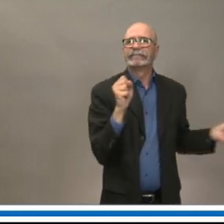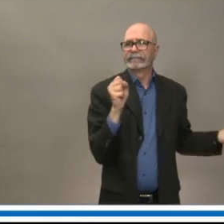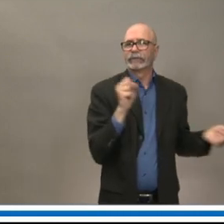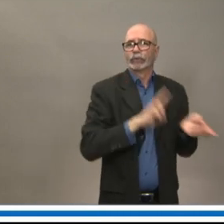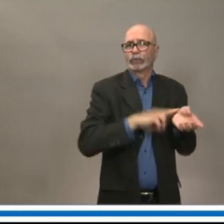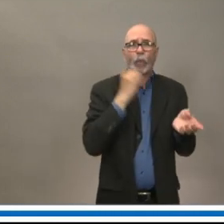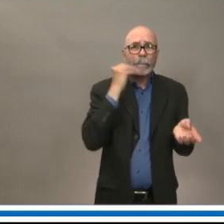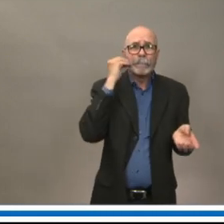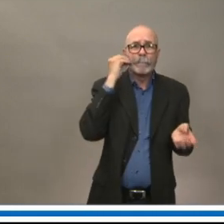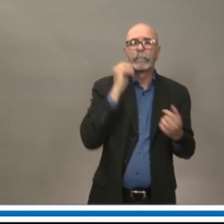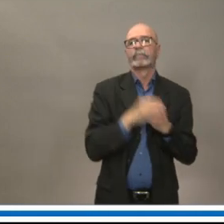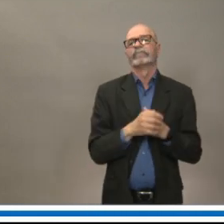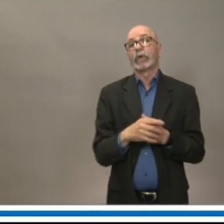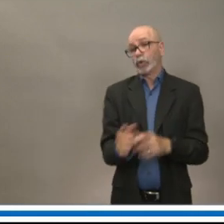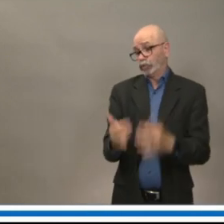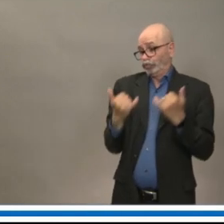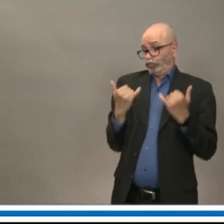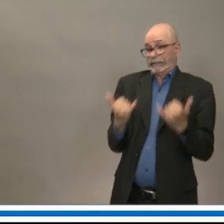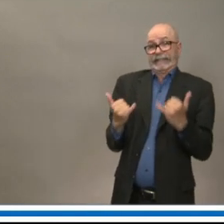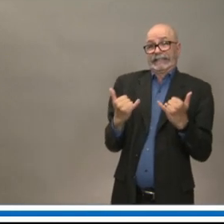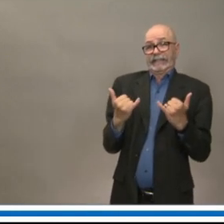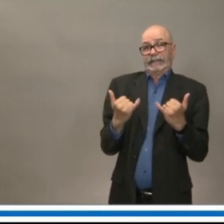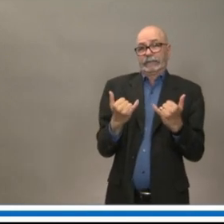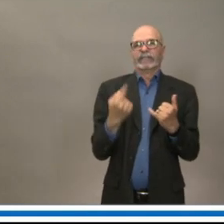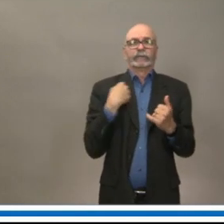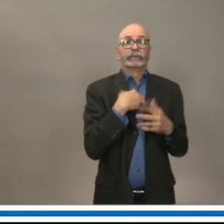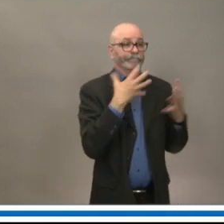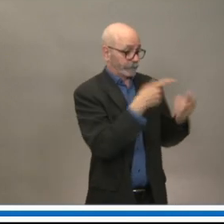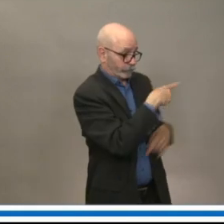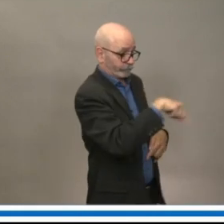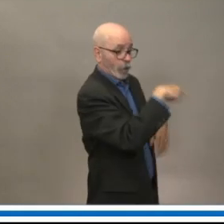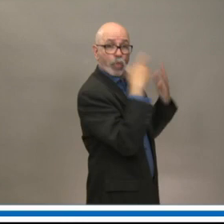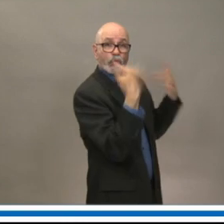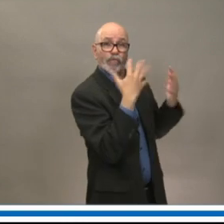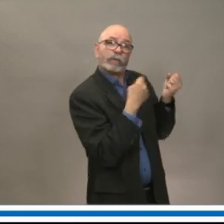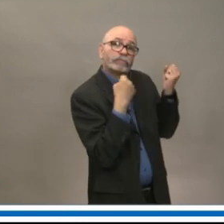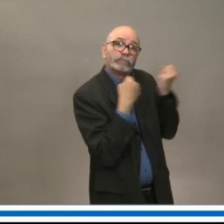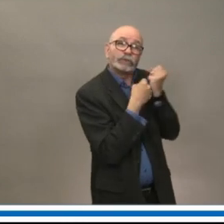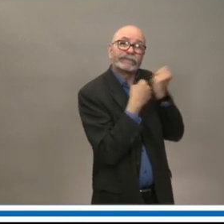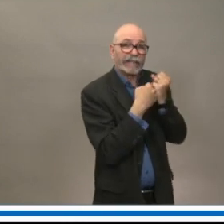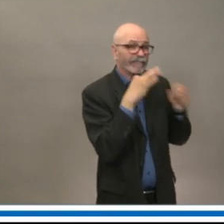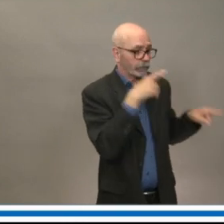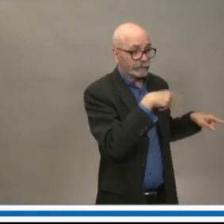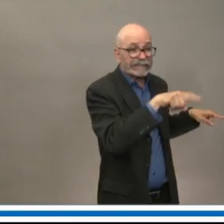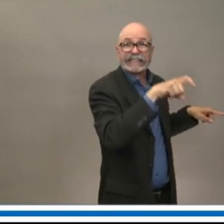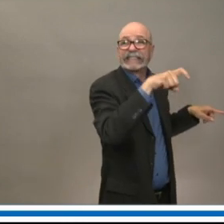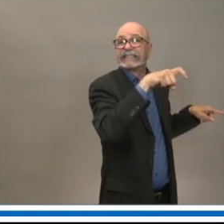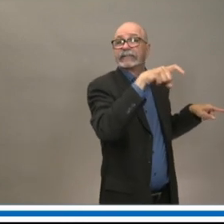the coordination to support individual long-term care facilities if they do have an outbreak. We've